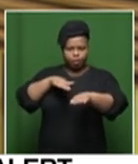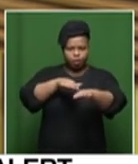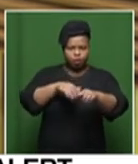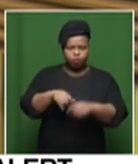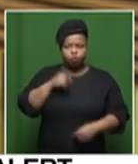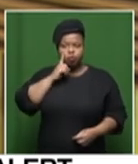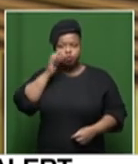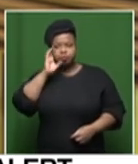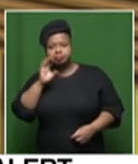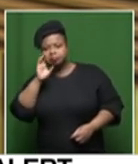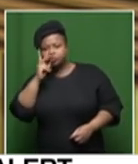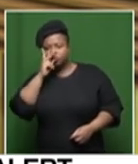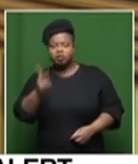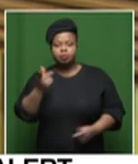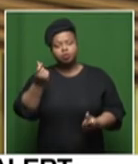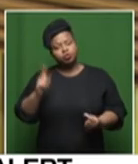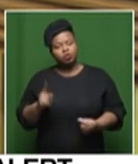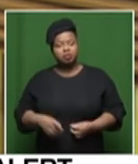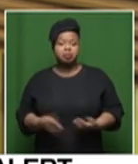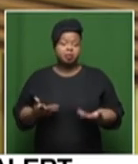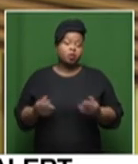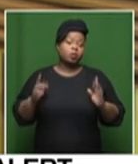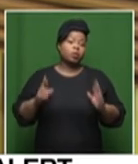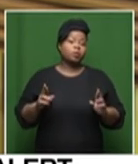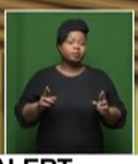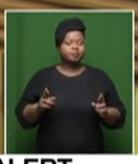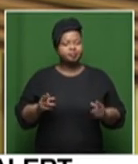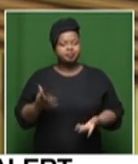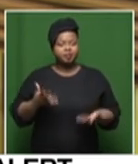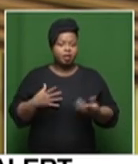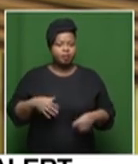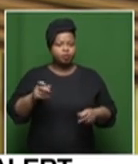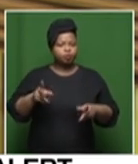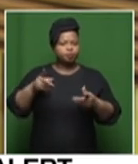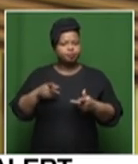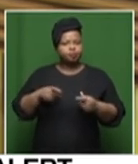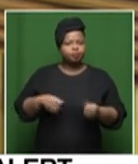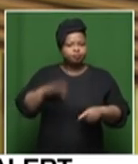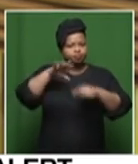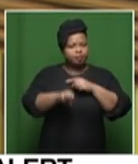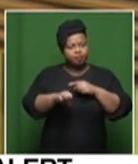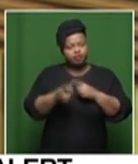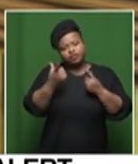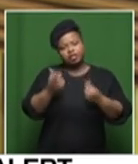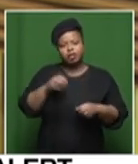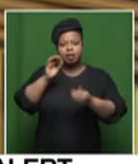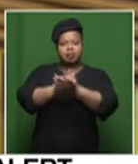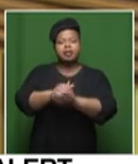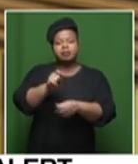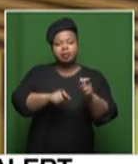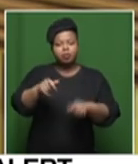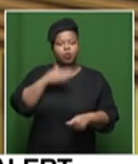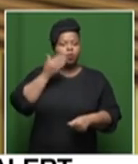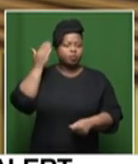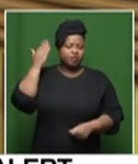and looking to see what they were doing, hoping to see, to catch them in action with regards to catching people who were